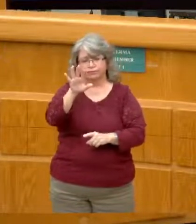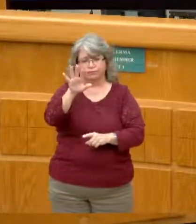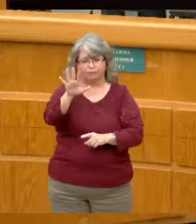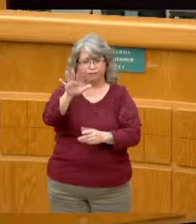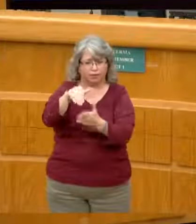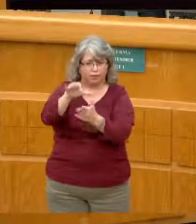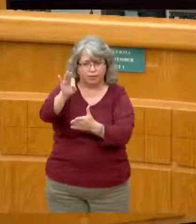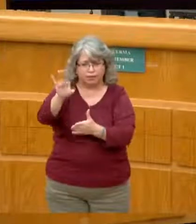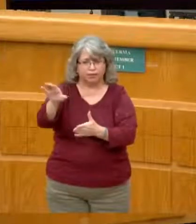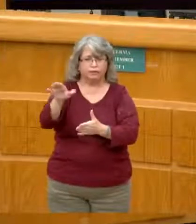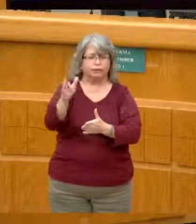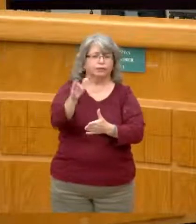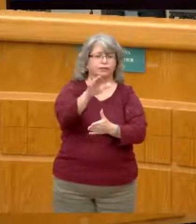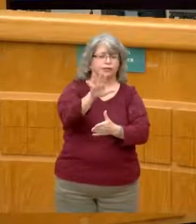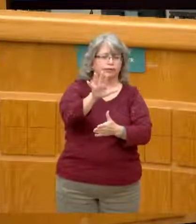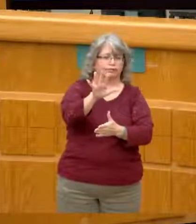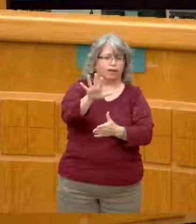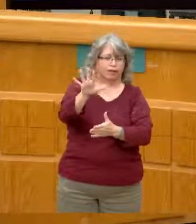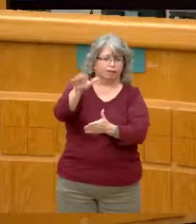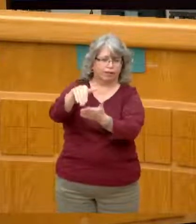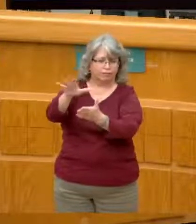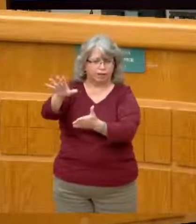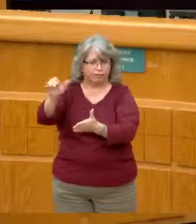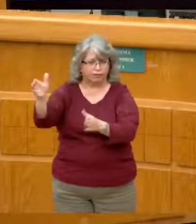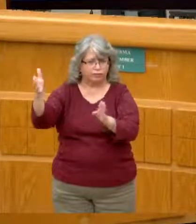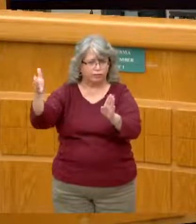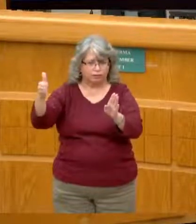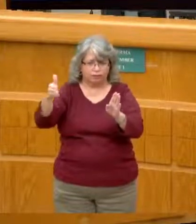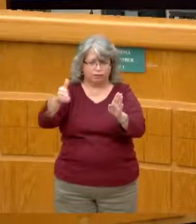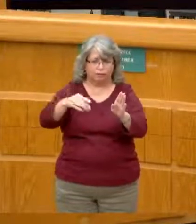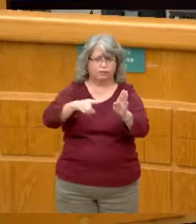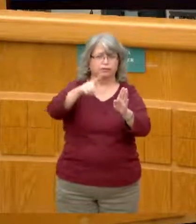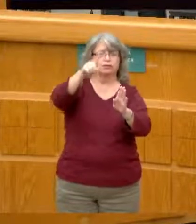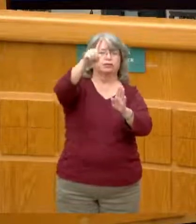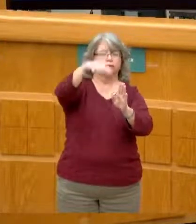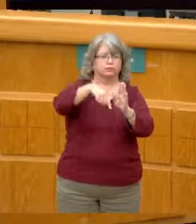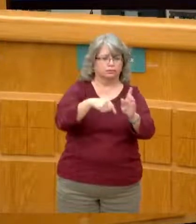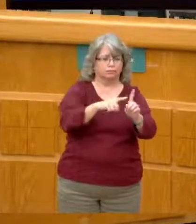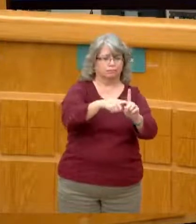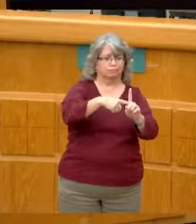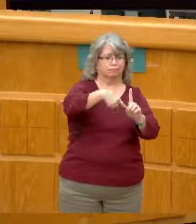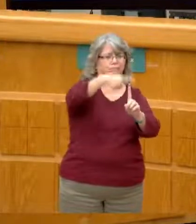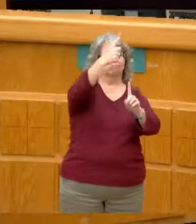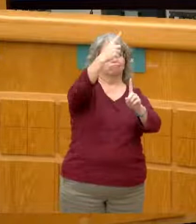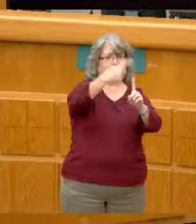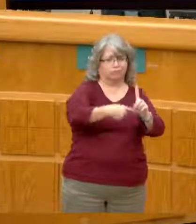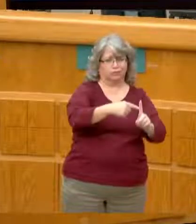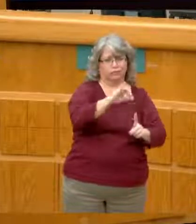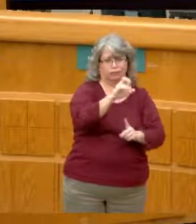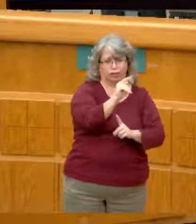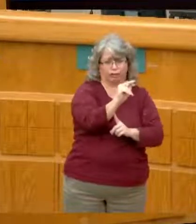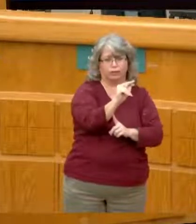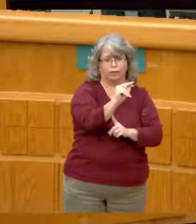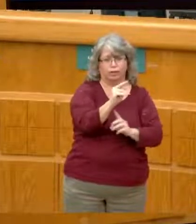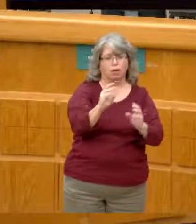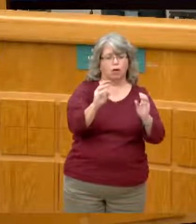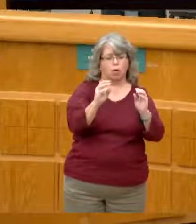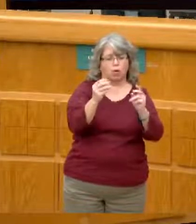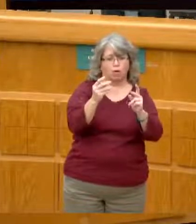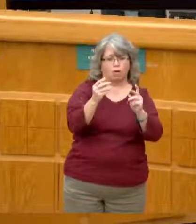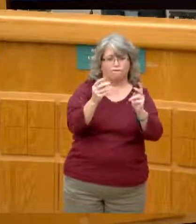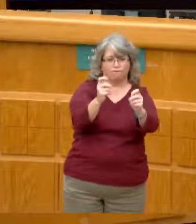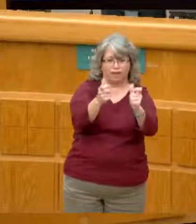variant and the Alpha, which was the original. So a lot more cases in a single month, a lot more contagious, a lot